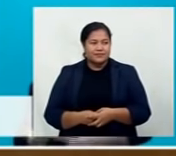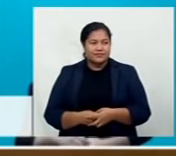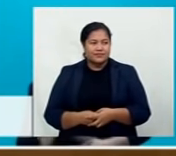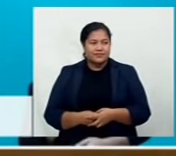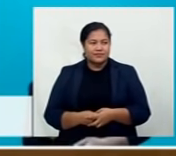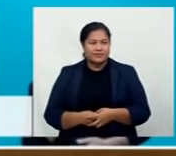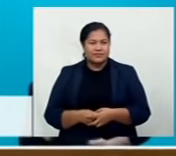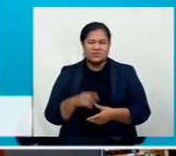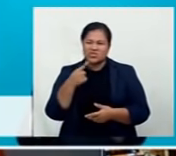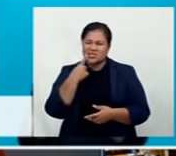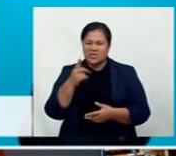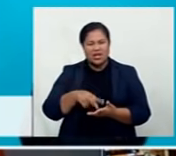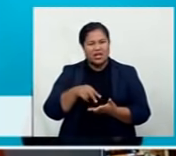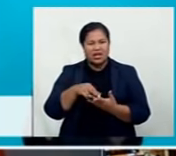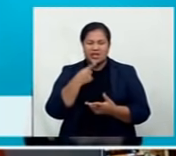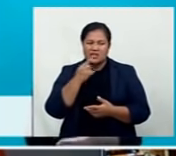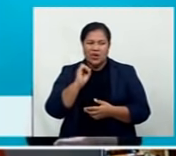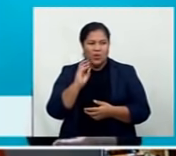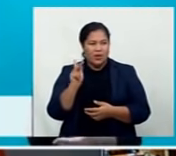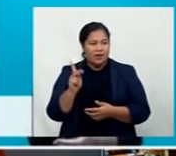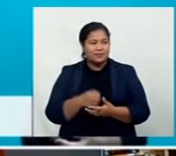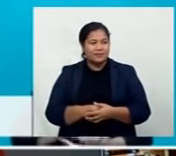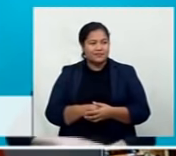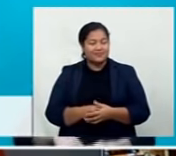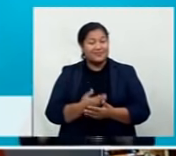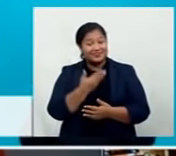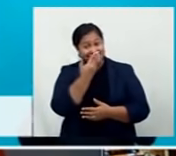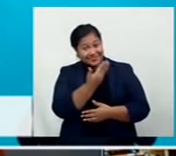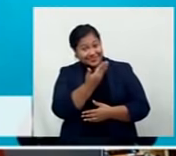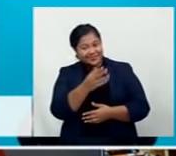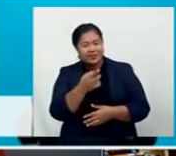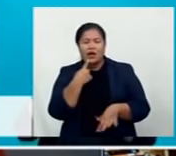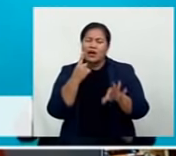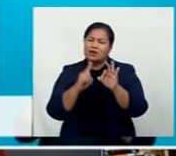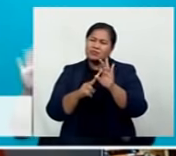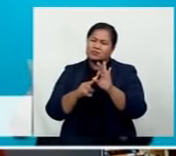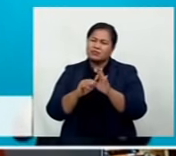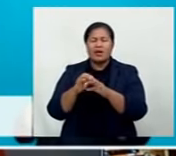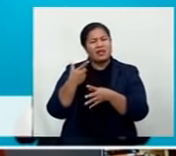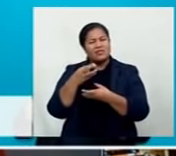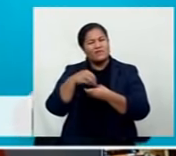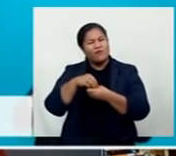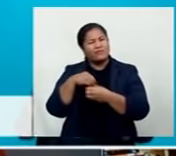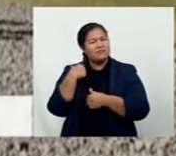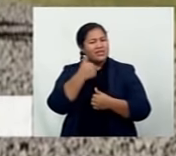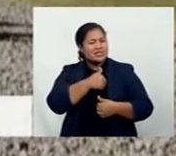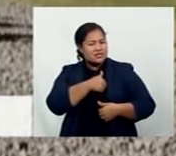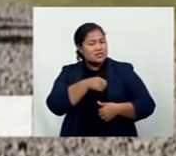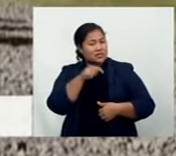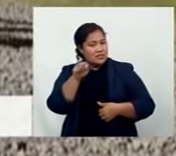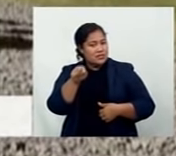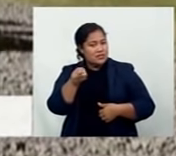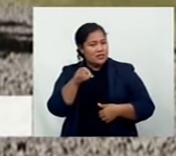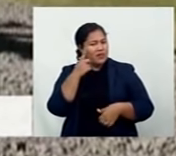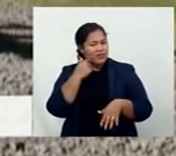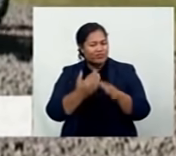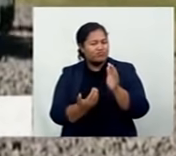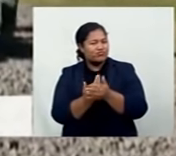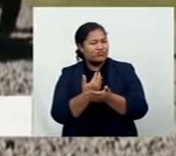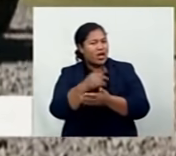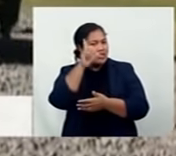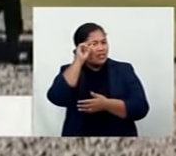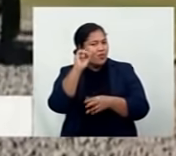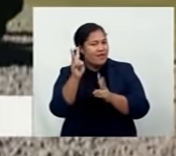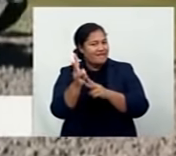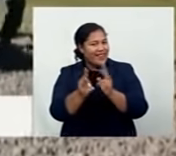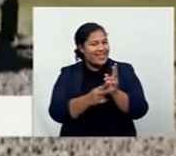stand up and say it's okay. Andiliti Nimbaravi questioned the involvement of military personnel in entering Itoke